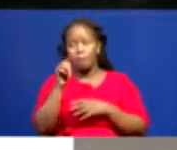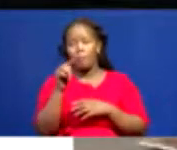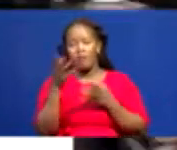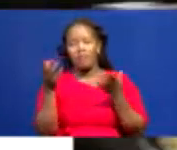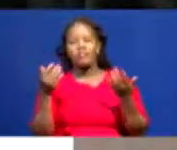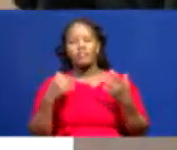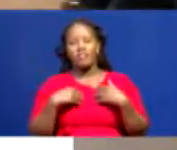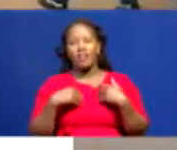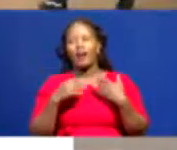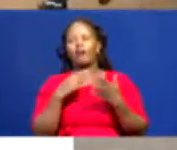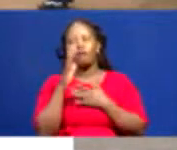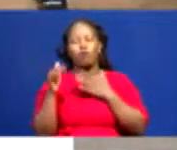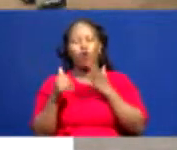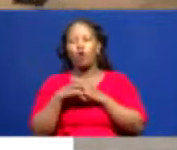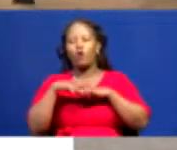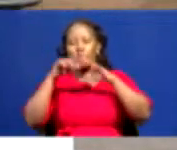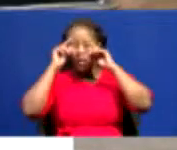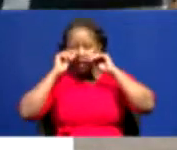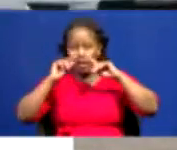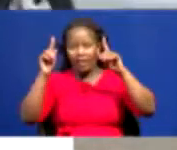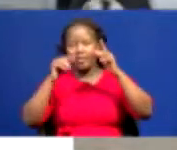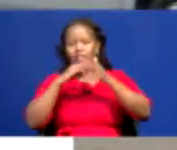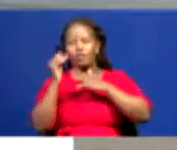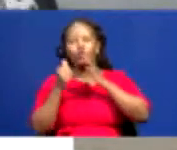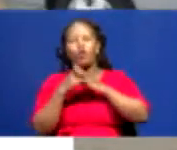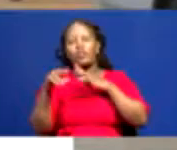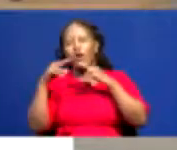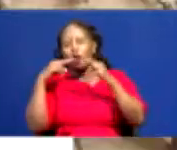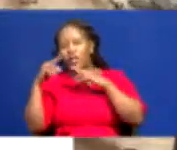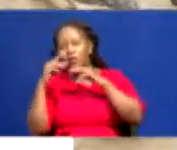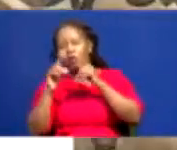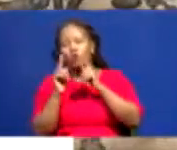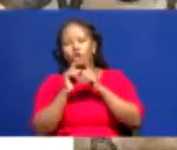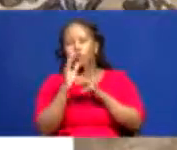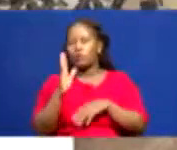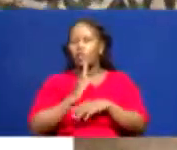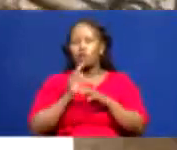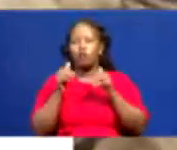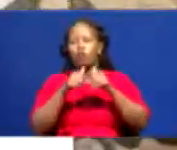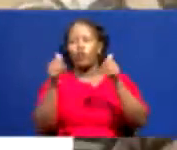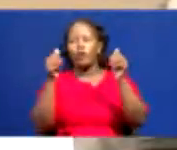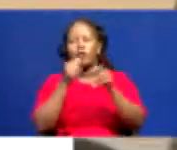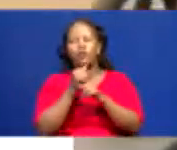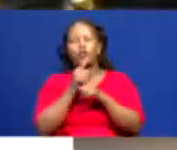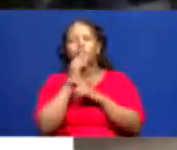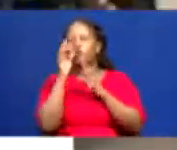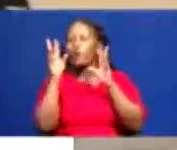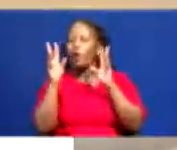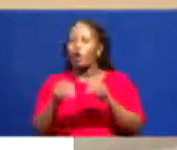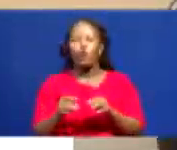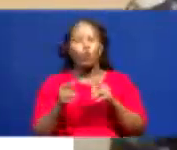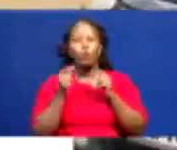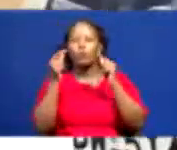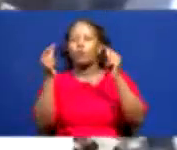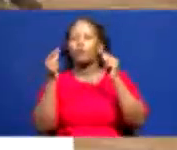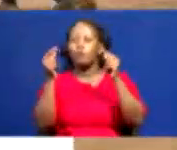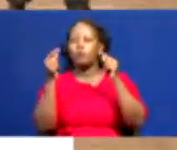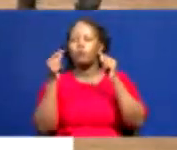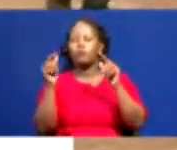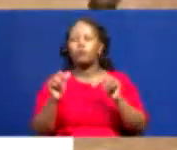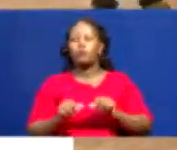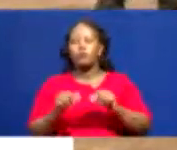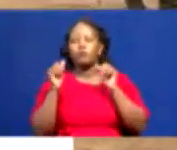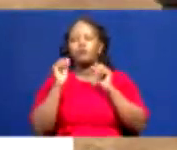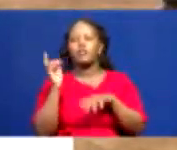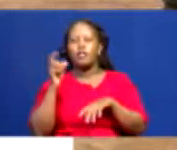have kept vigil in all the hotels and placed security to monitor to ensure no demonstrations are staged in Embu Town. He